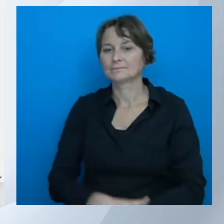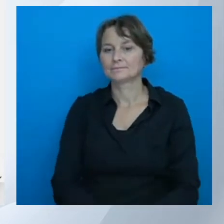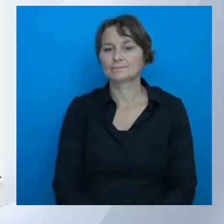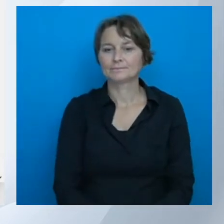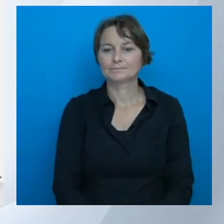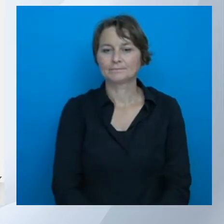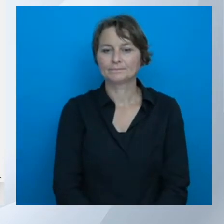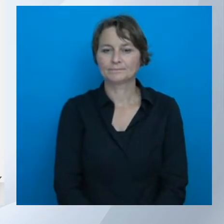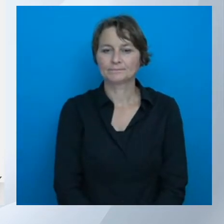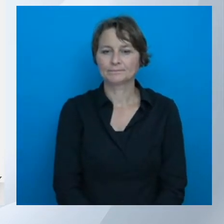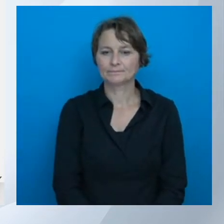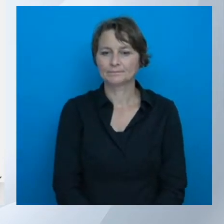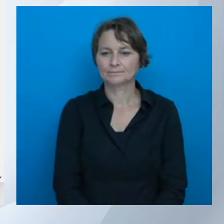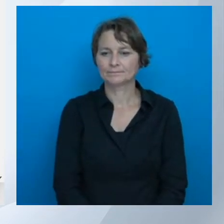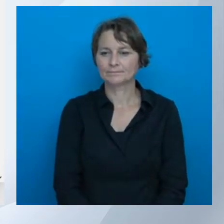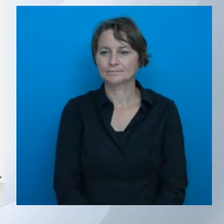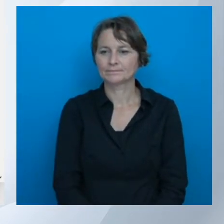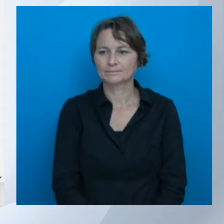you like this.